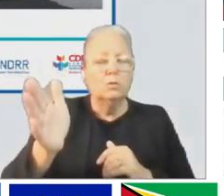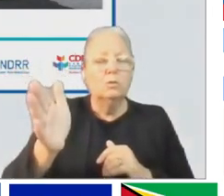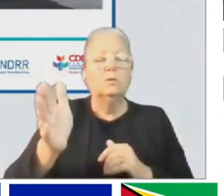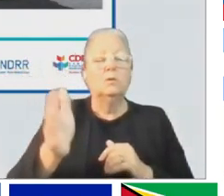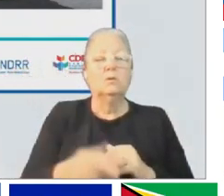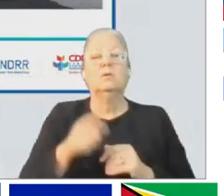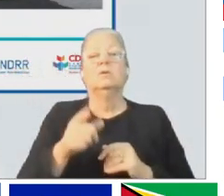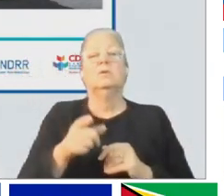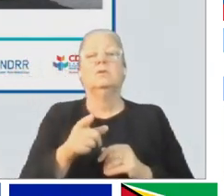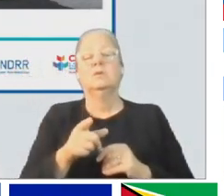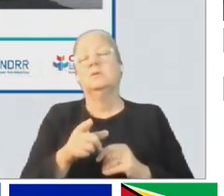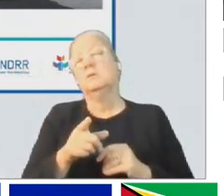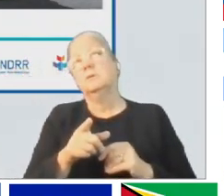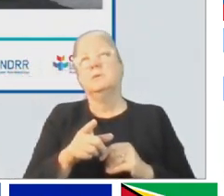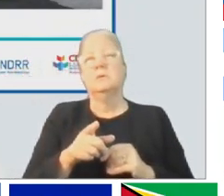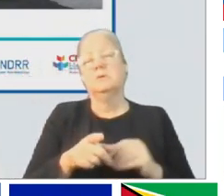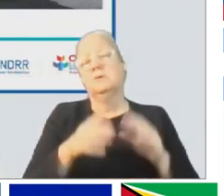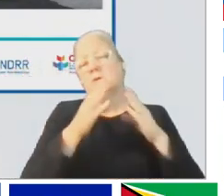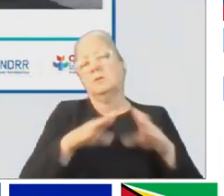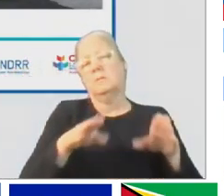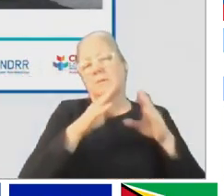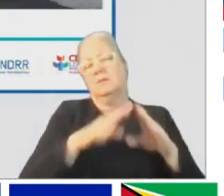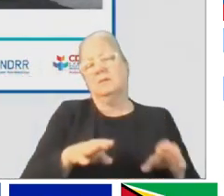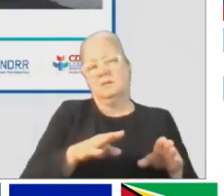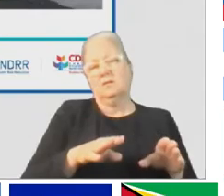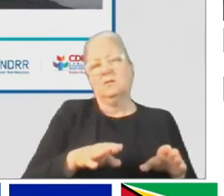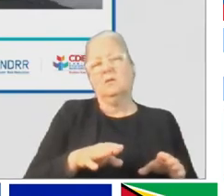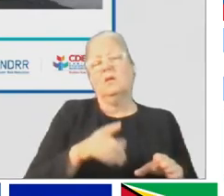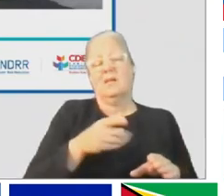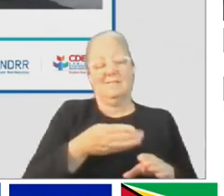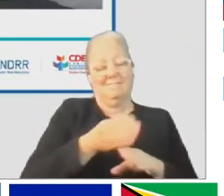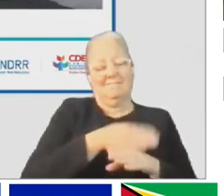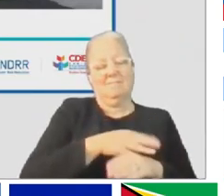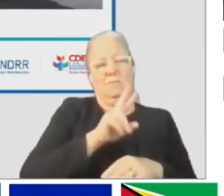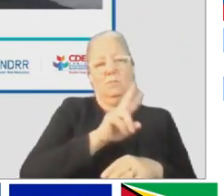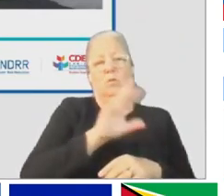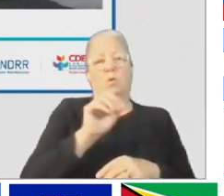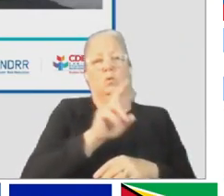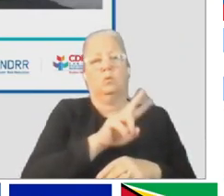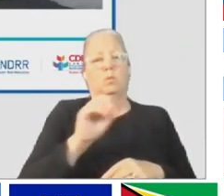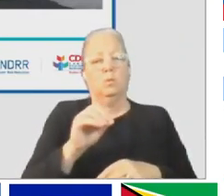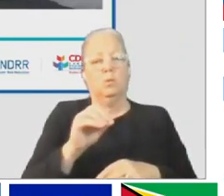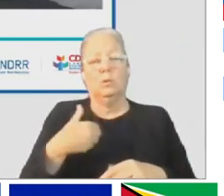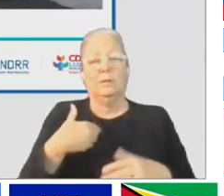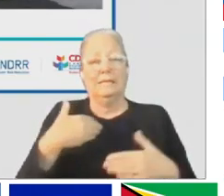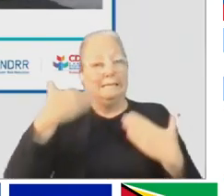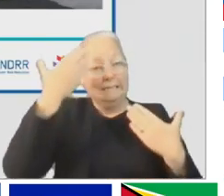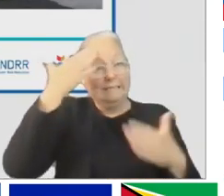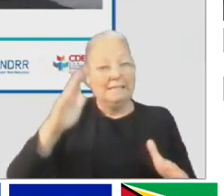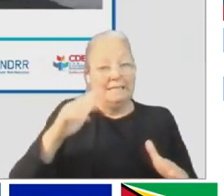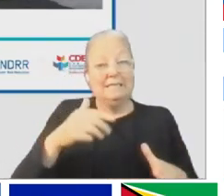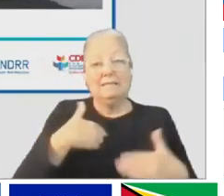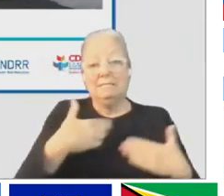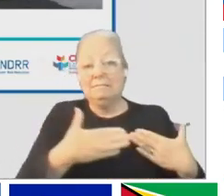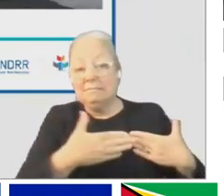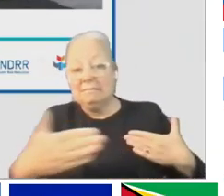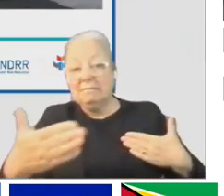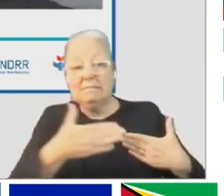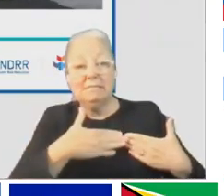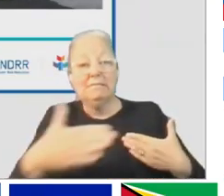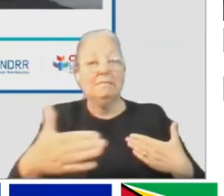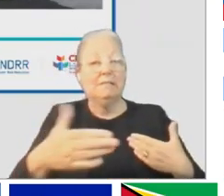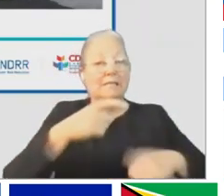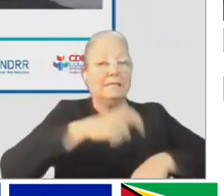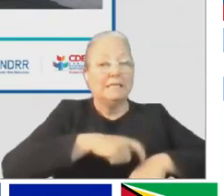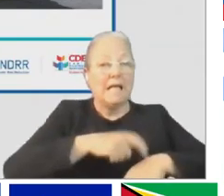December 2019, early 2020. We're still in it, and we don't know how long we are going to be in it. We don't know when we'll have the variance to the end power, but we have to